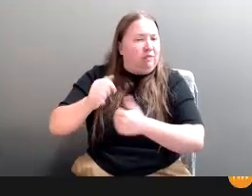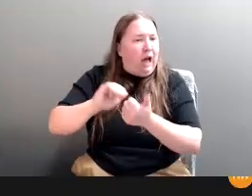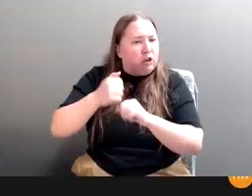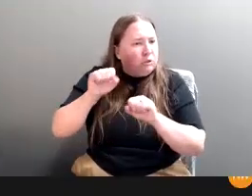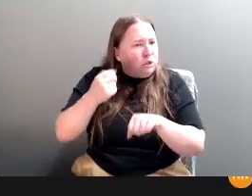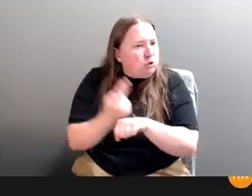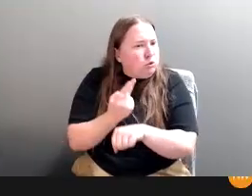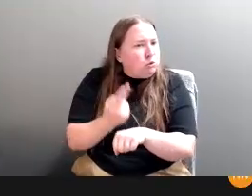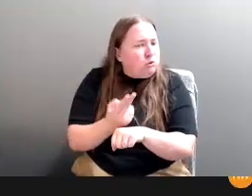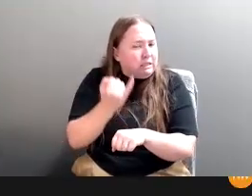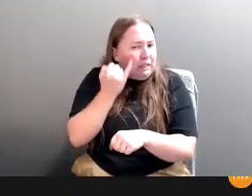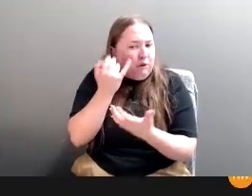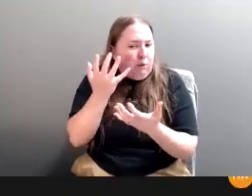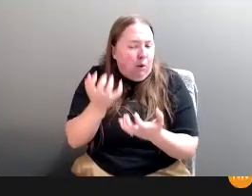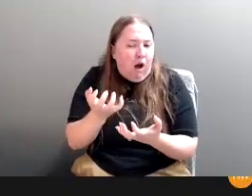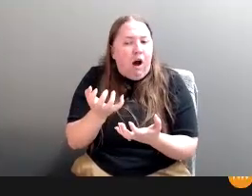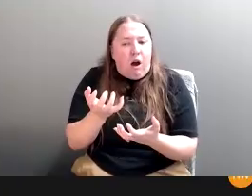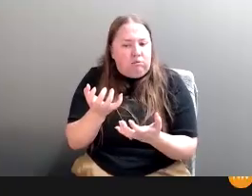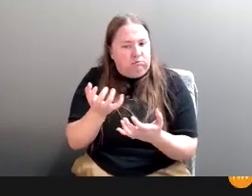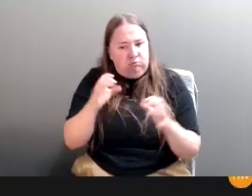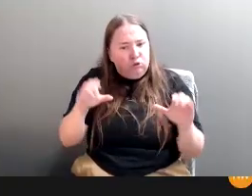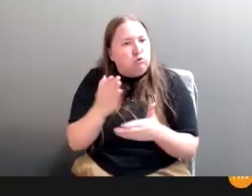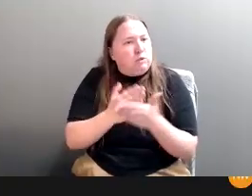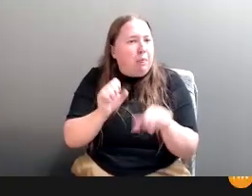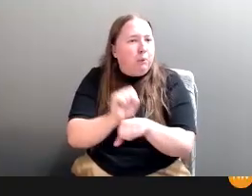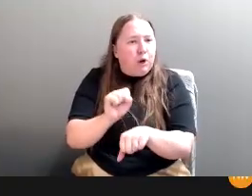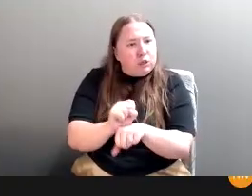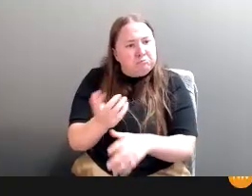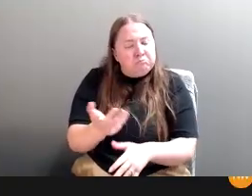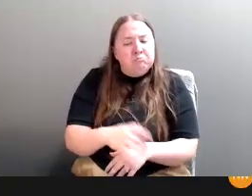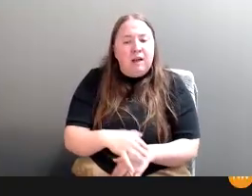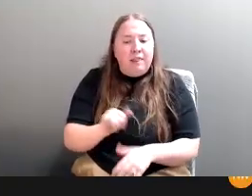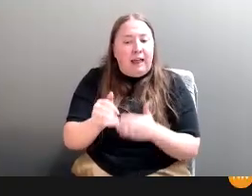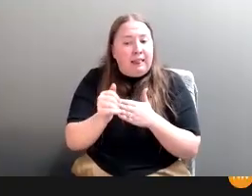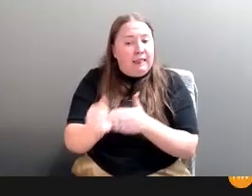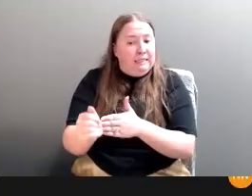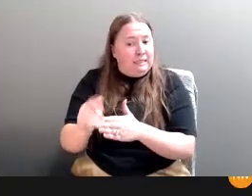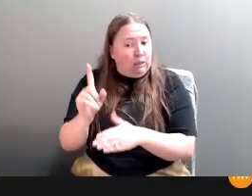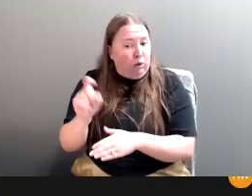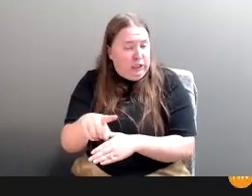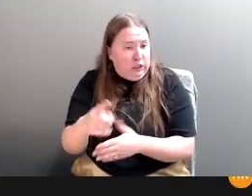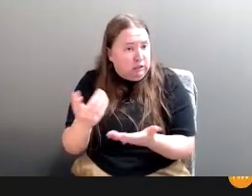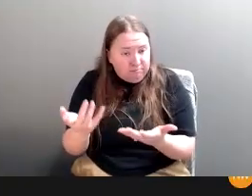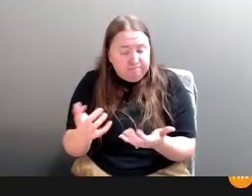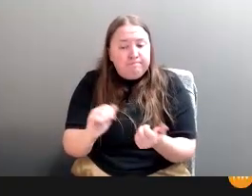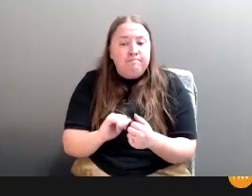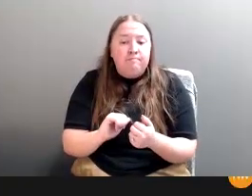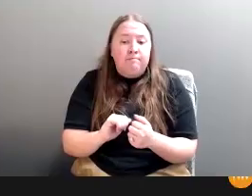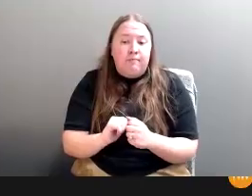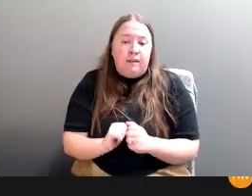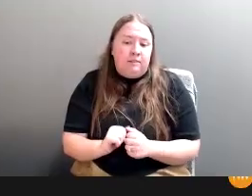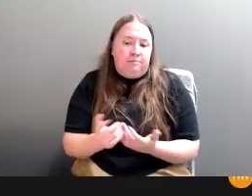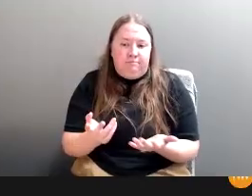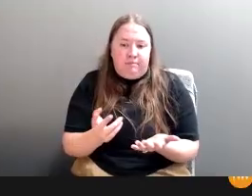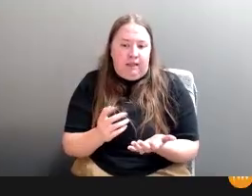that if we want to do some of this work. And that kind of leads probably into the question is how do we, I